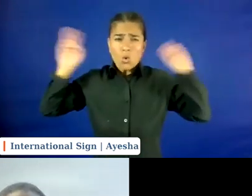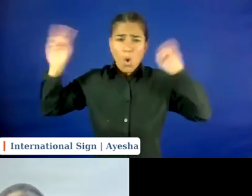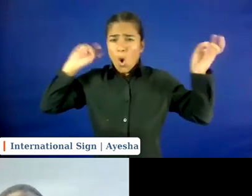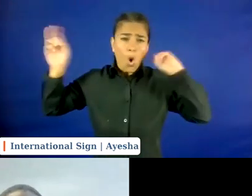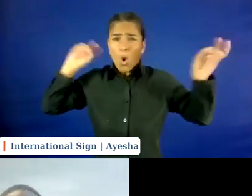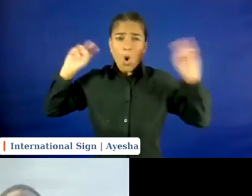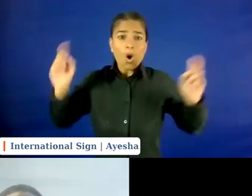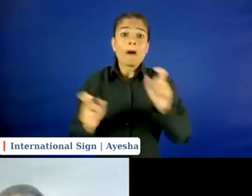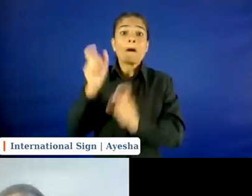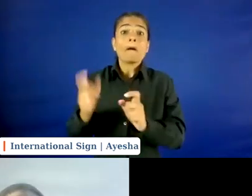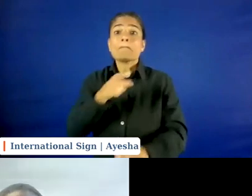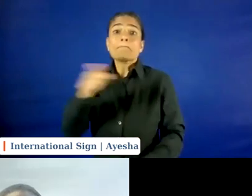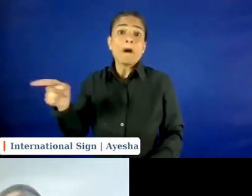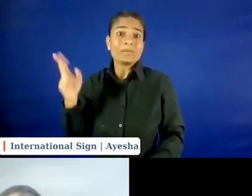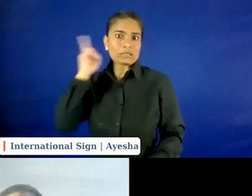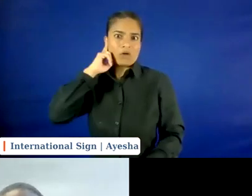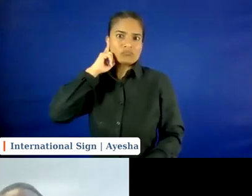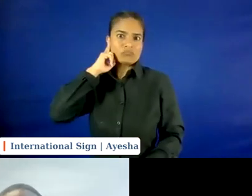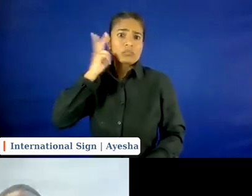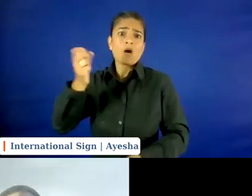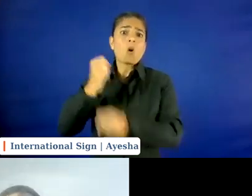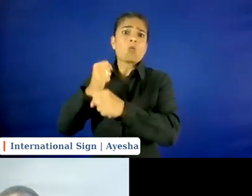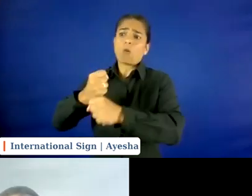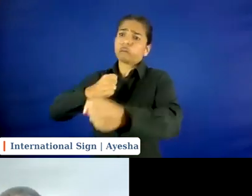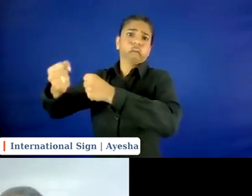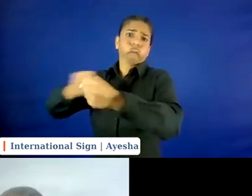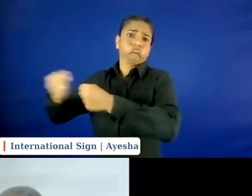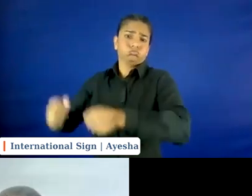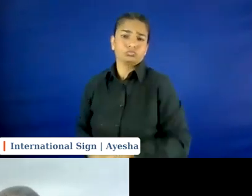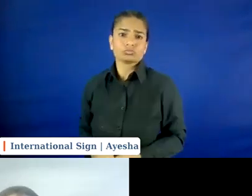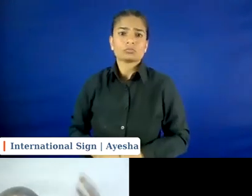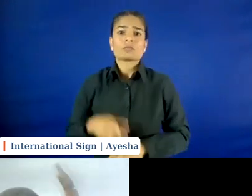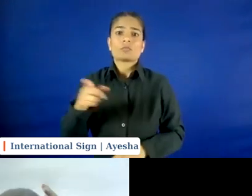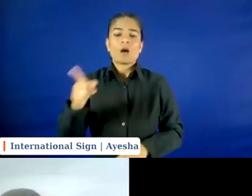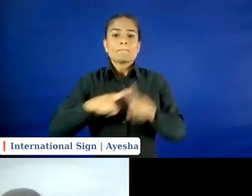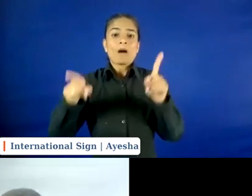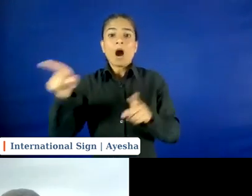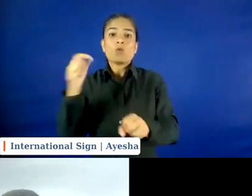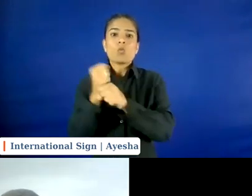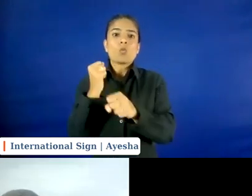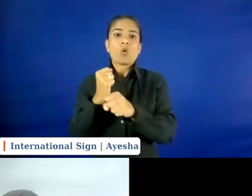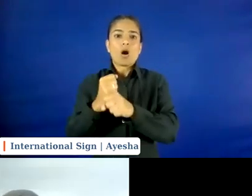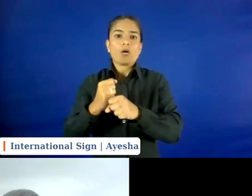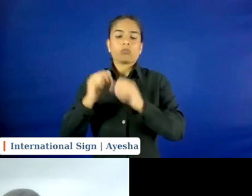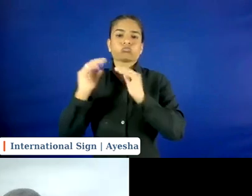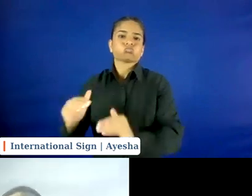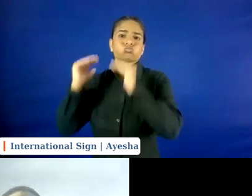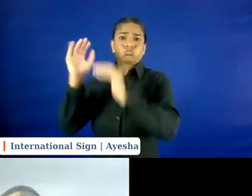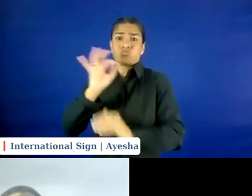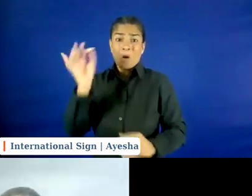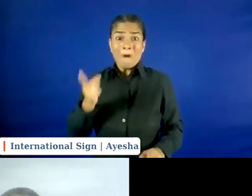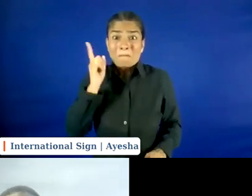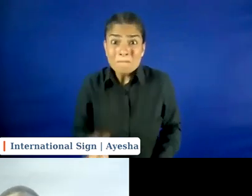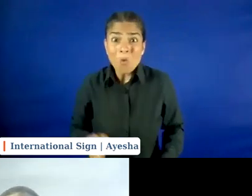were employed there, and before they realized, their quality indicators improved because they didn't need to put on the ear